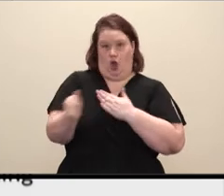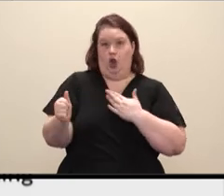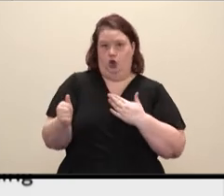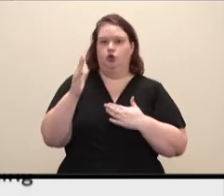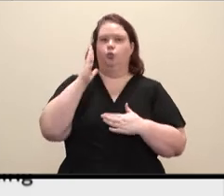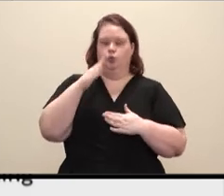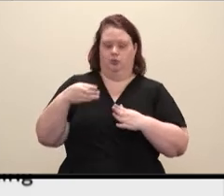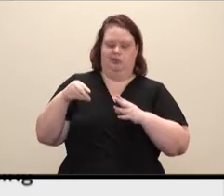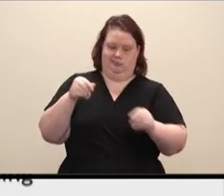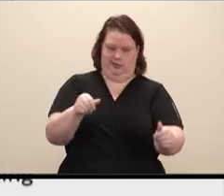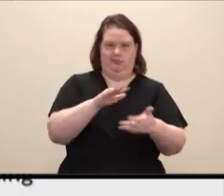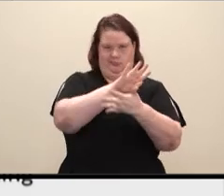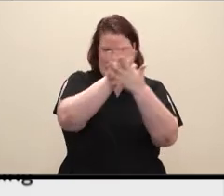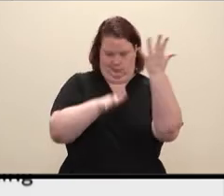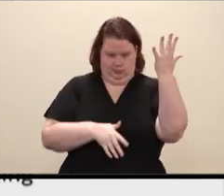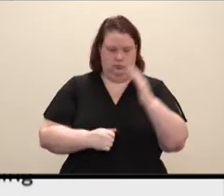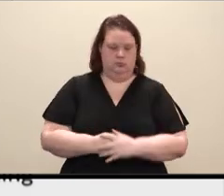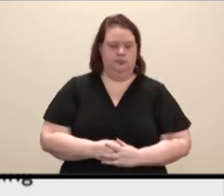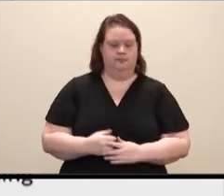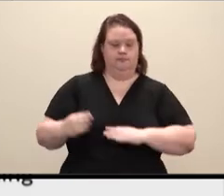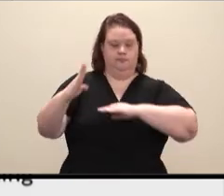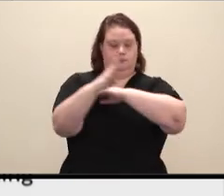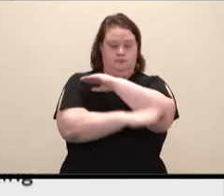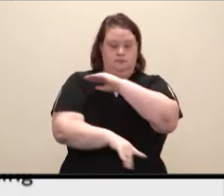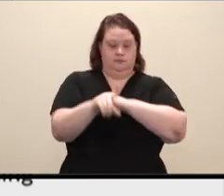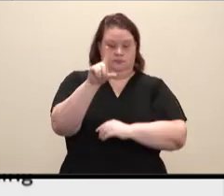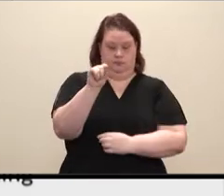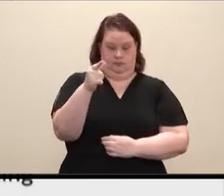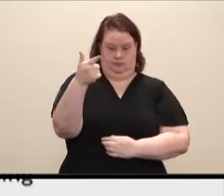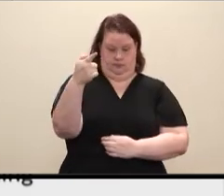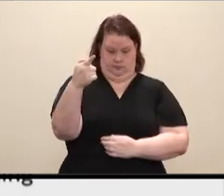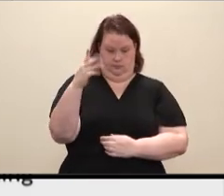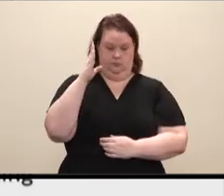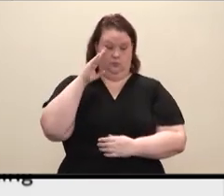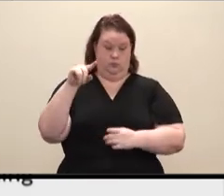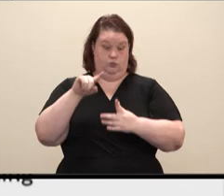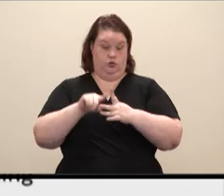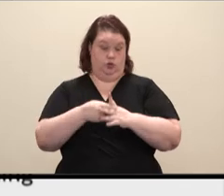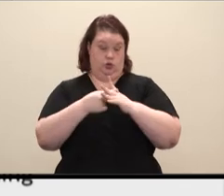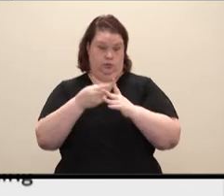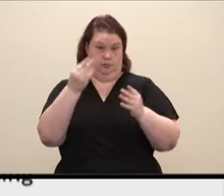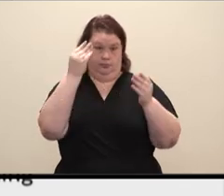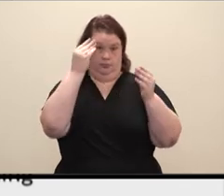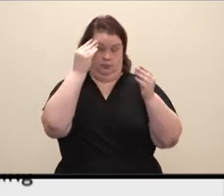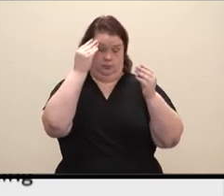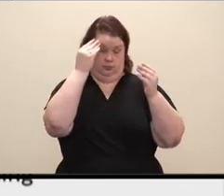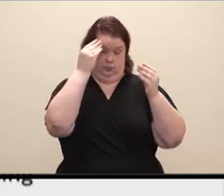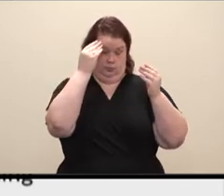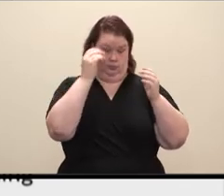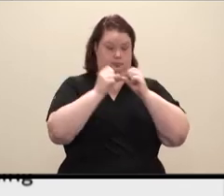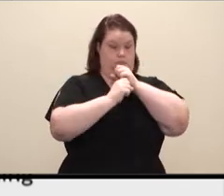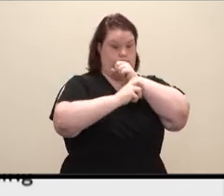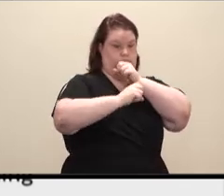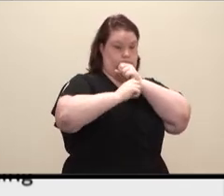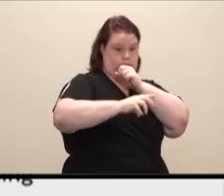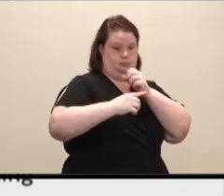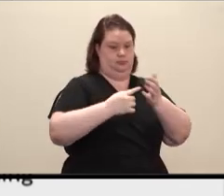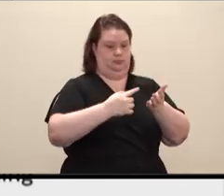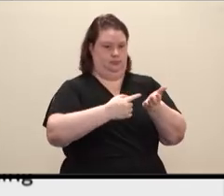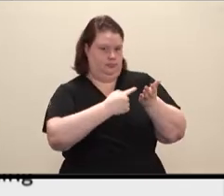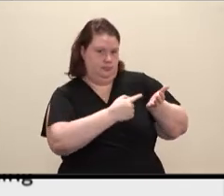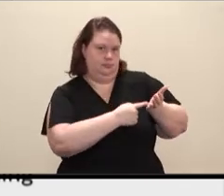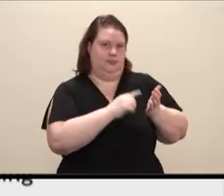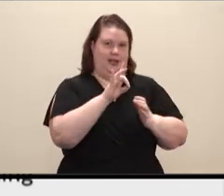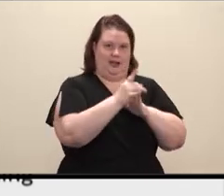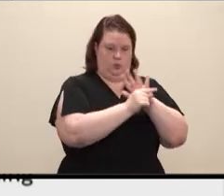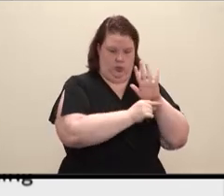$111,000. In the fall of 2021, we will start our marketing. We'll start talking to eighth graders. We'll go